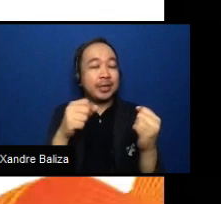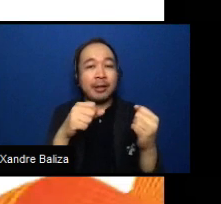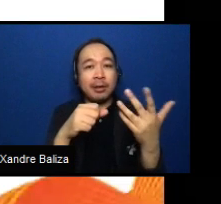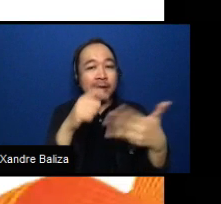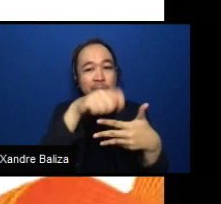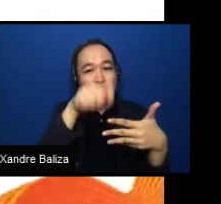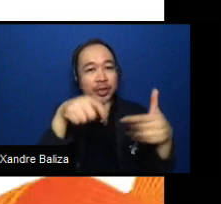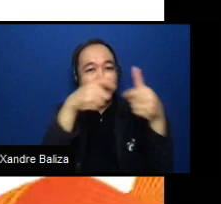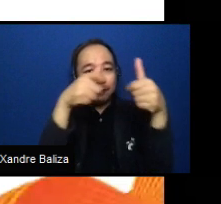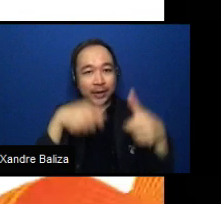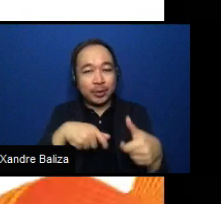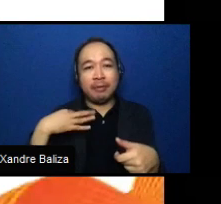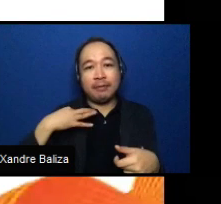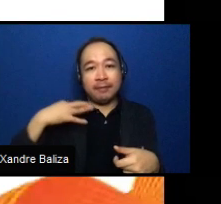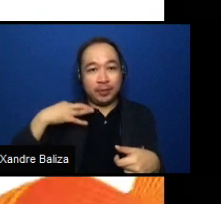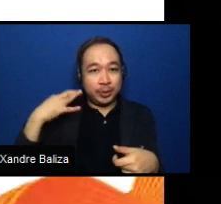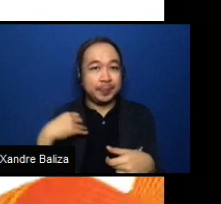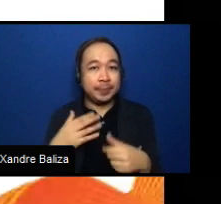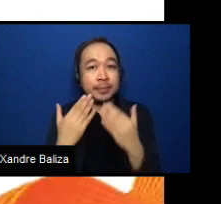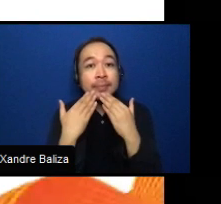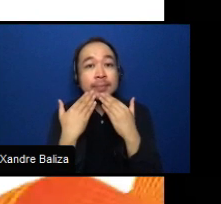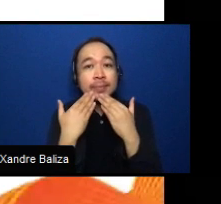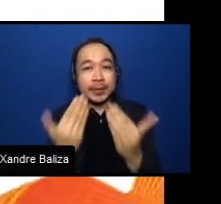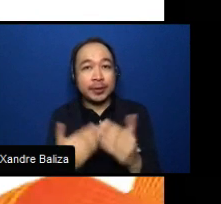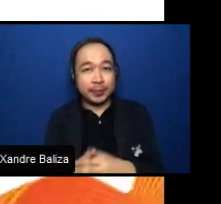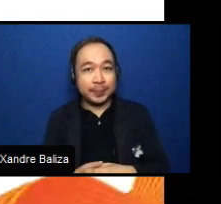is voluntary in nature. Thank you very much, Madam Chair.